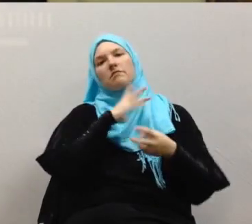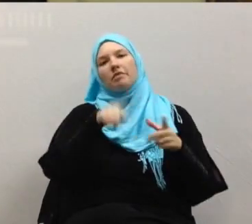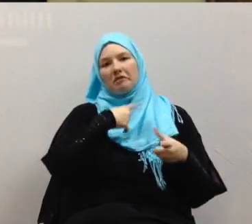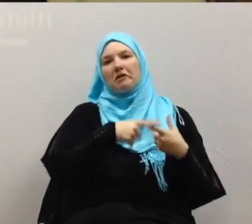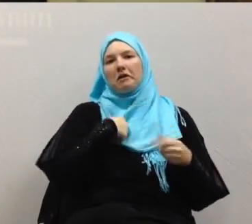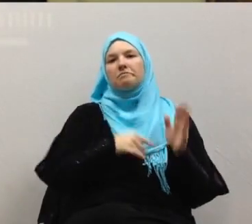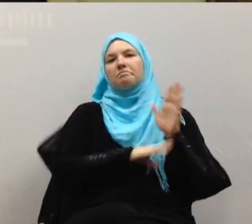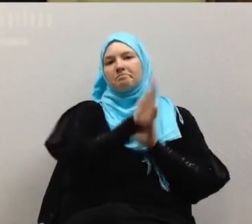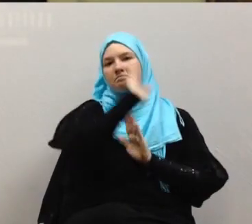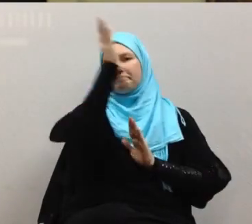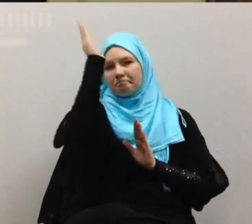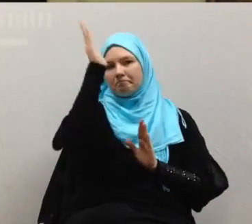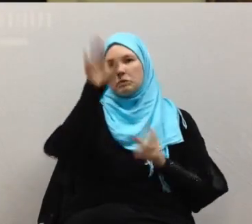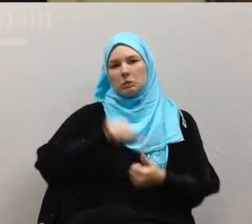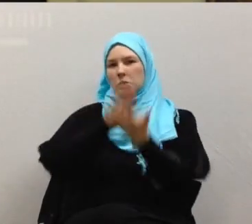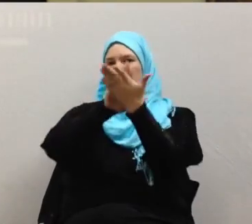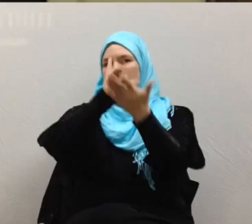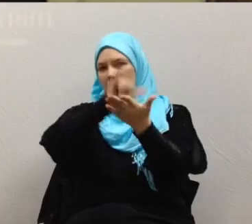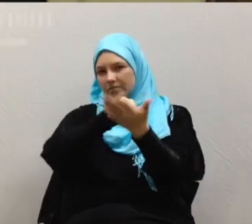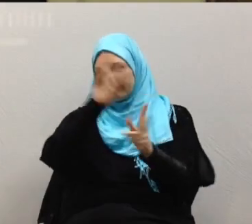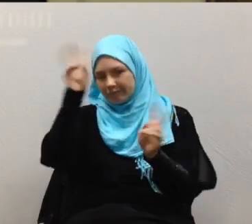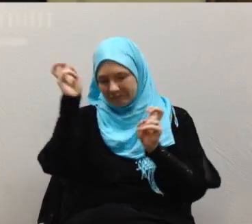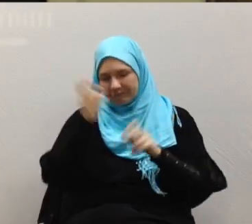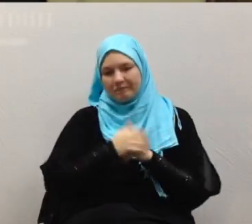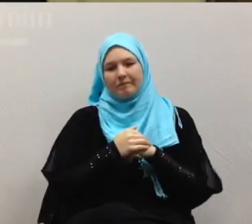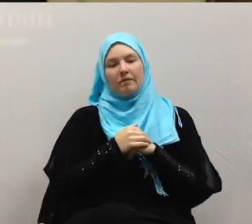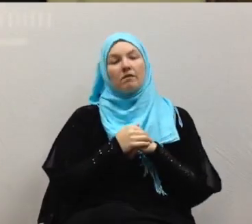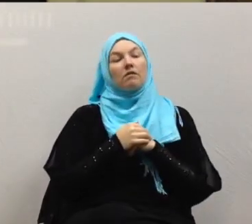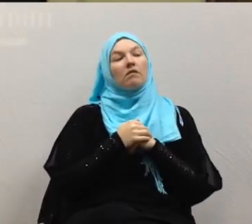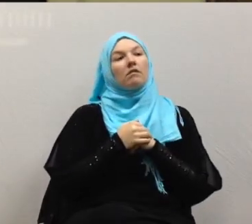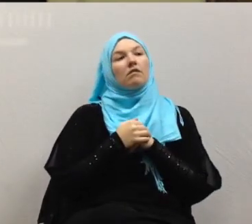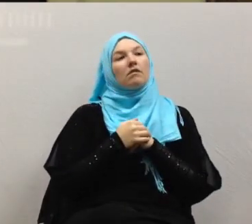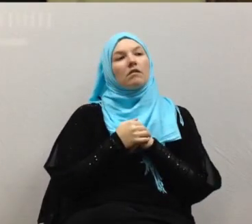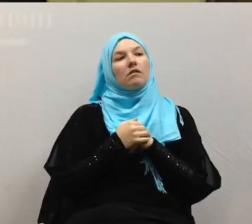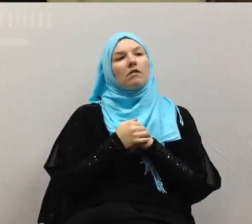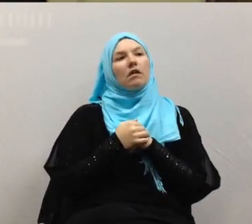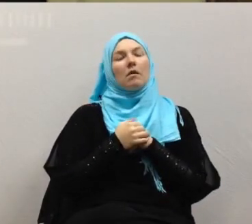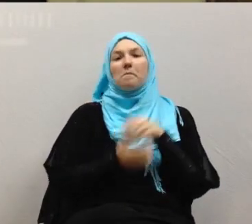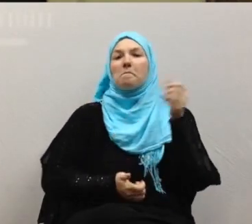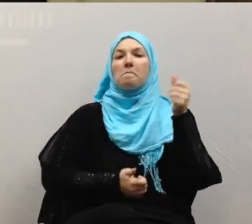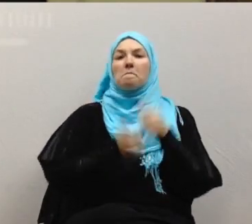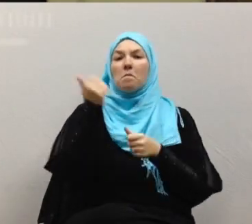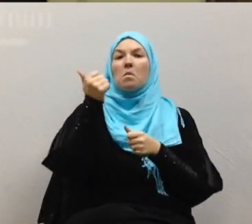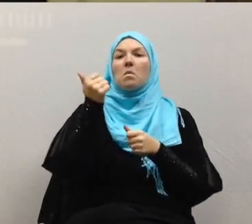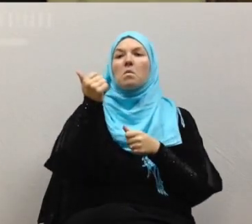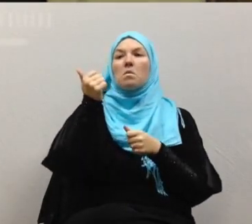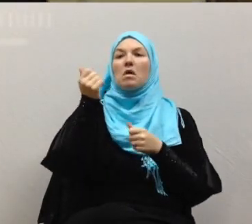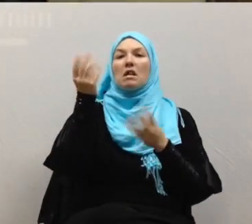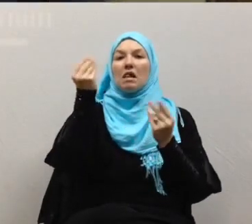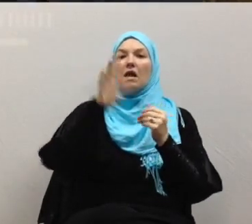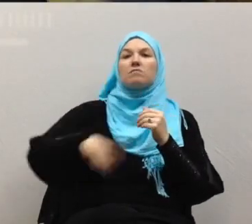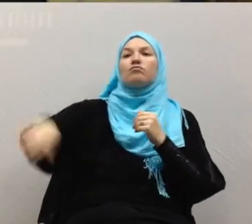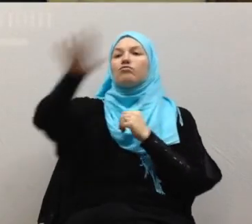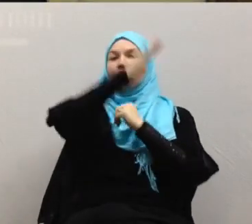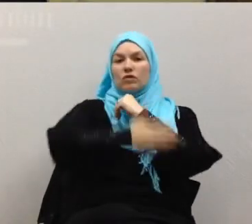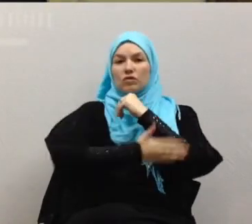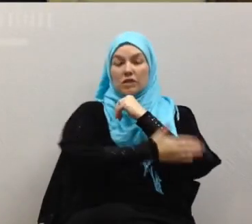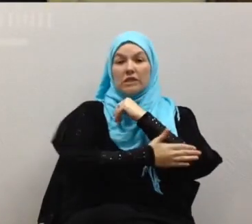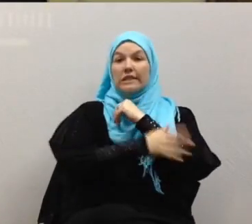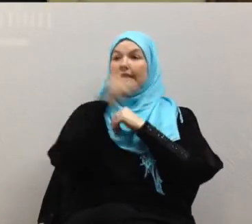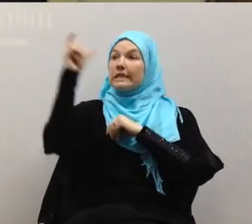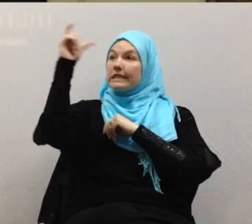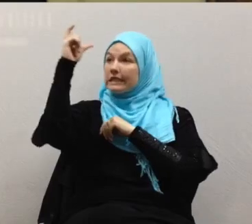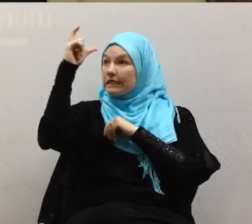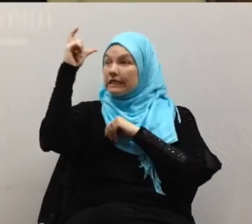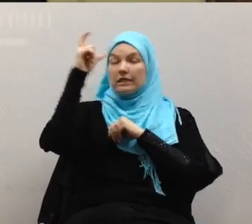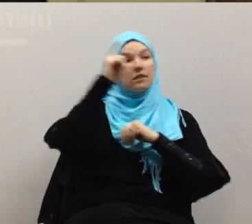in Muslim lands is to exclude the deen from public life, similar to what